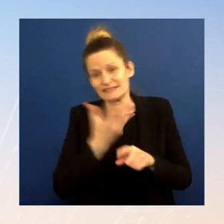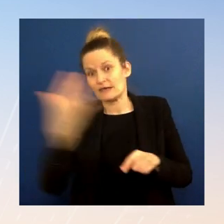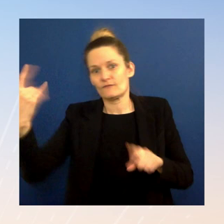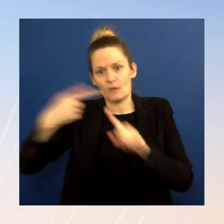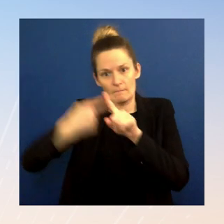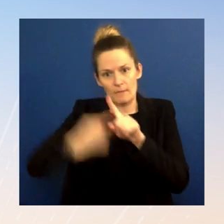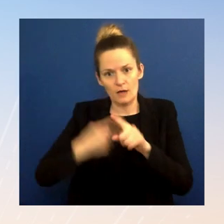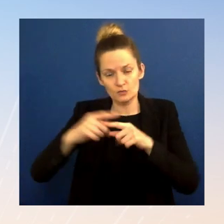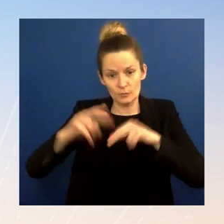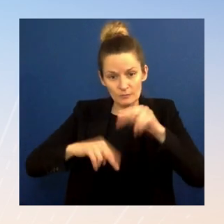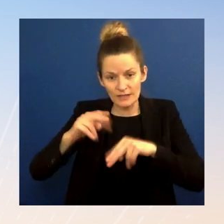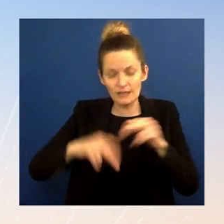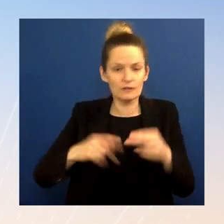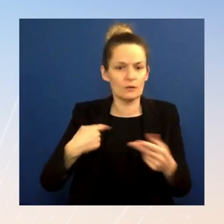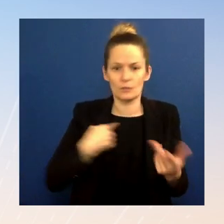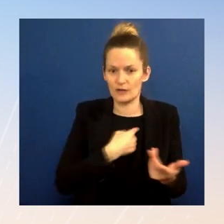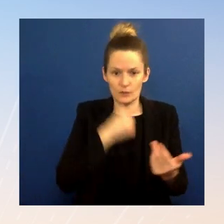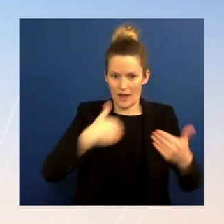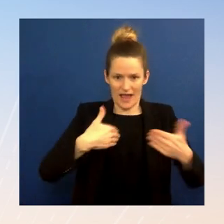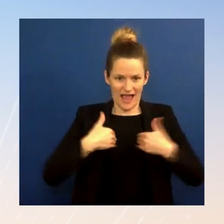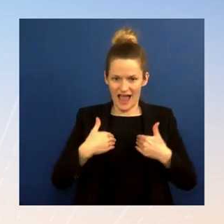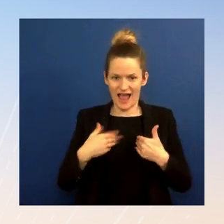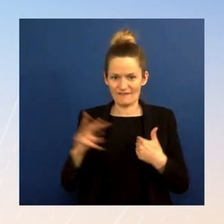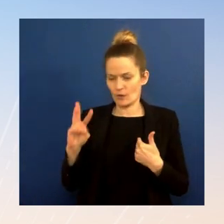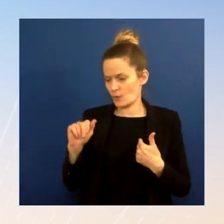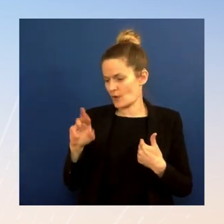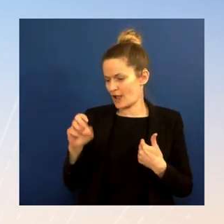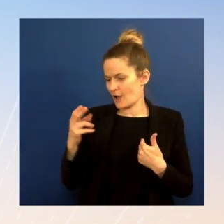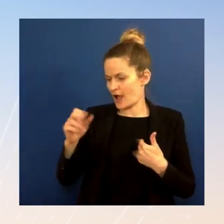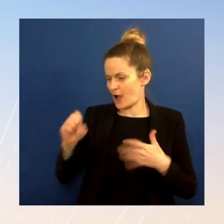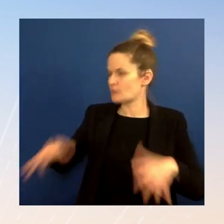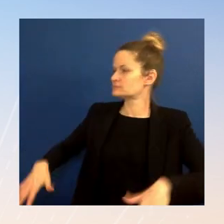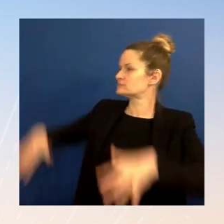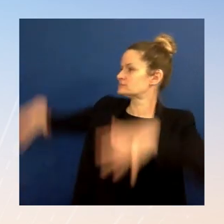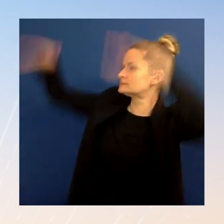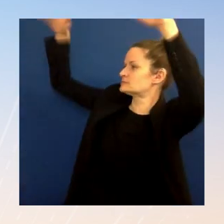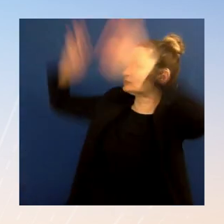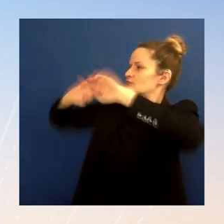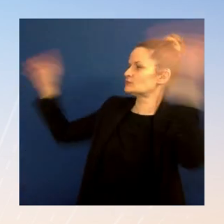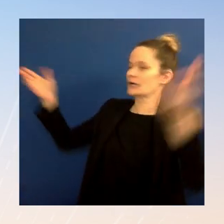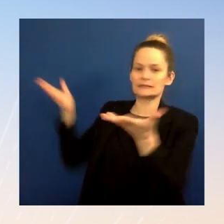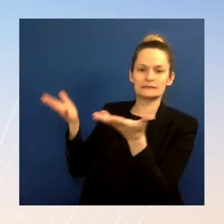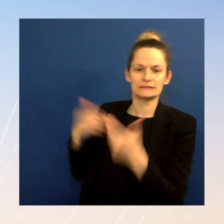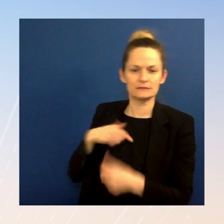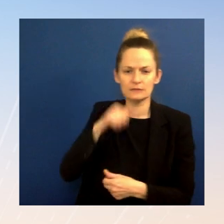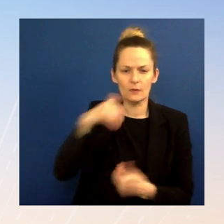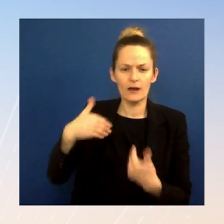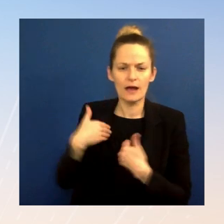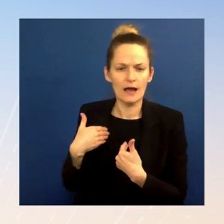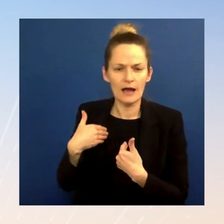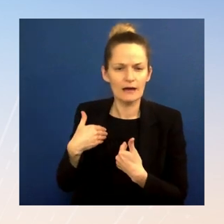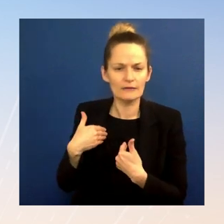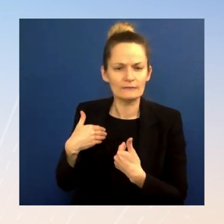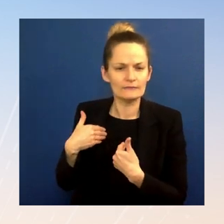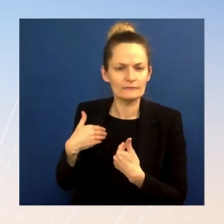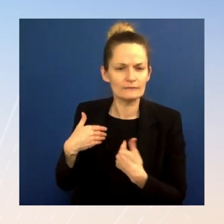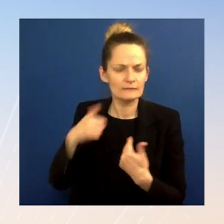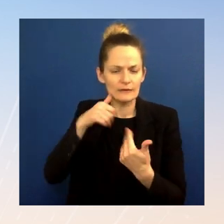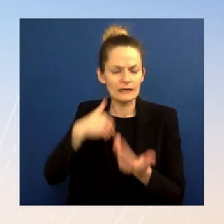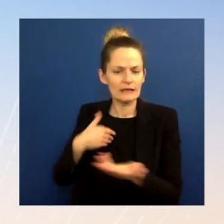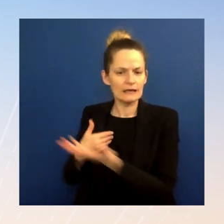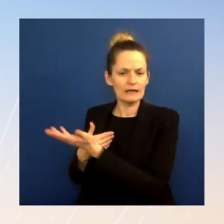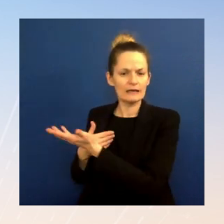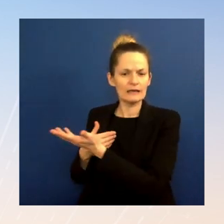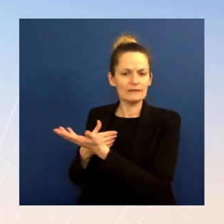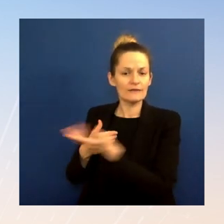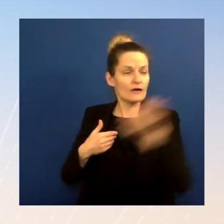just military equipment that's ready to typically be sent all the time. So that is a factor, but we